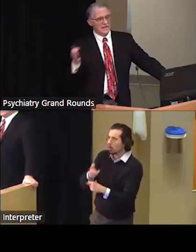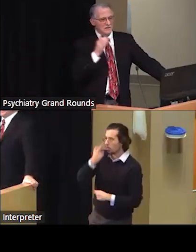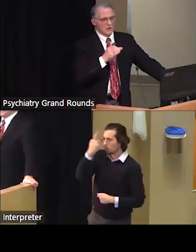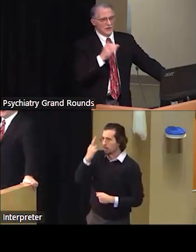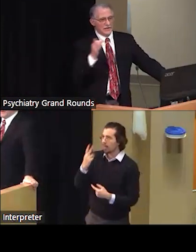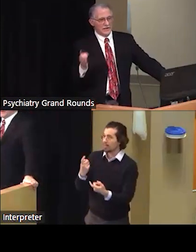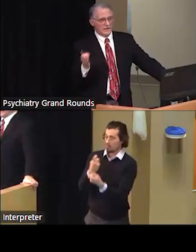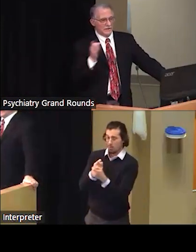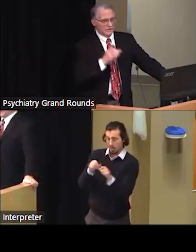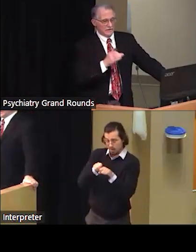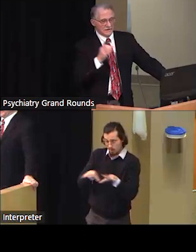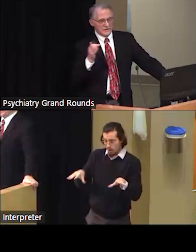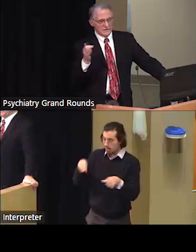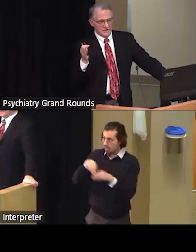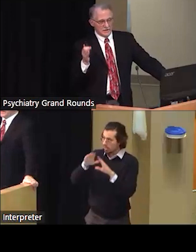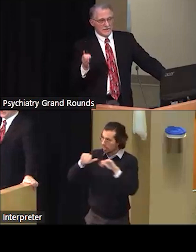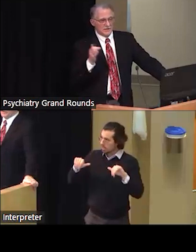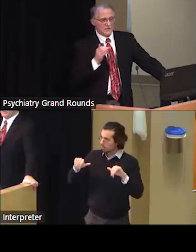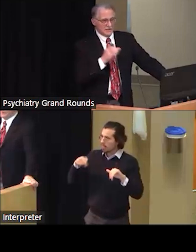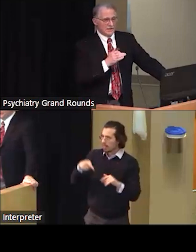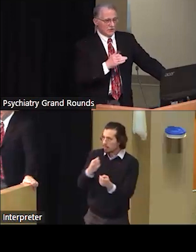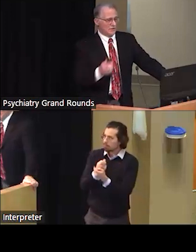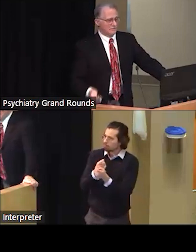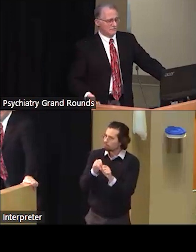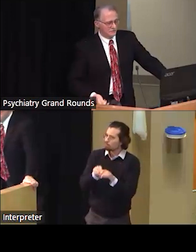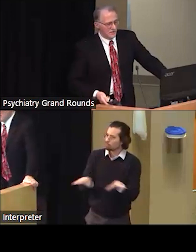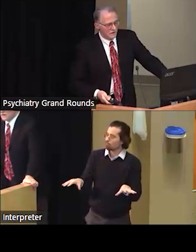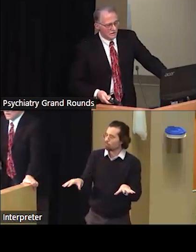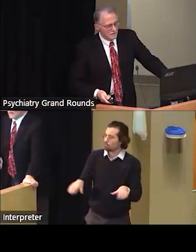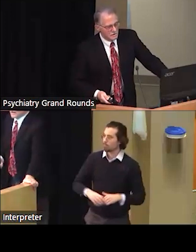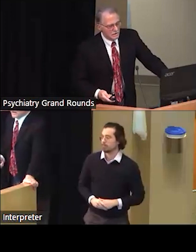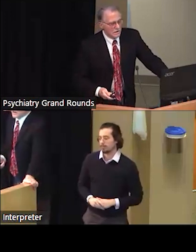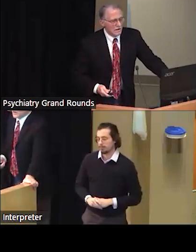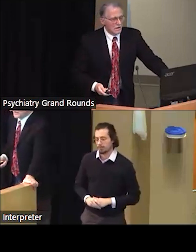a toxin going on here? This is a toxic condition.